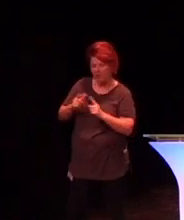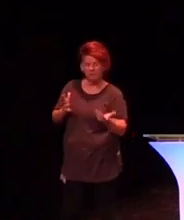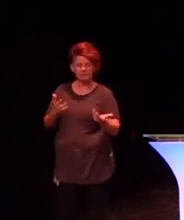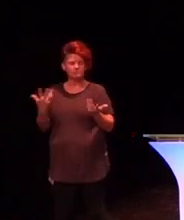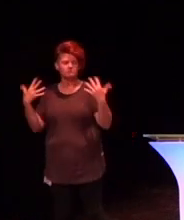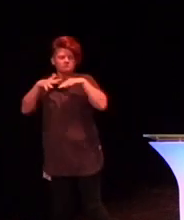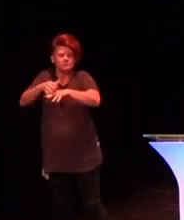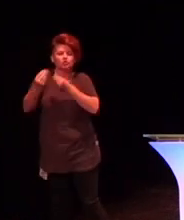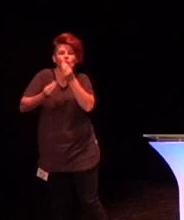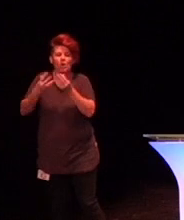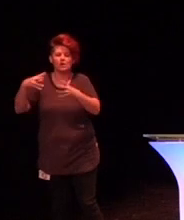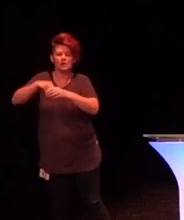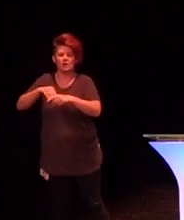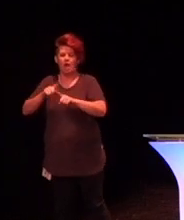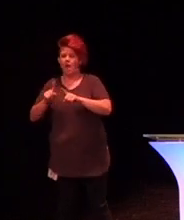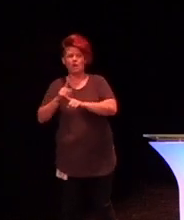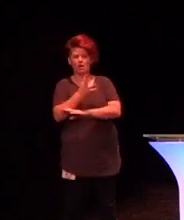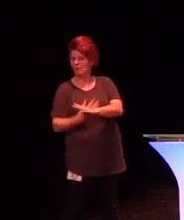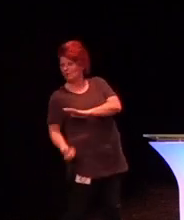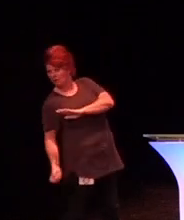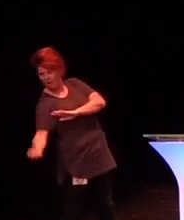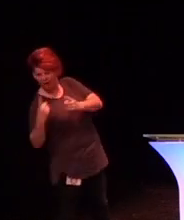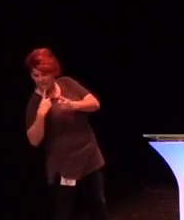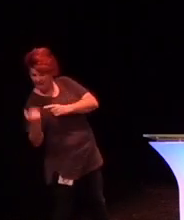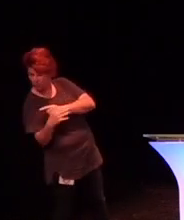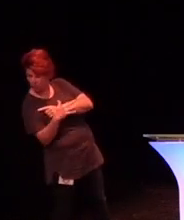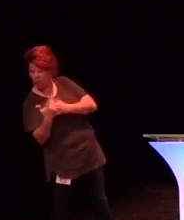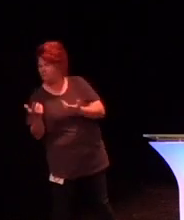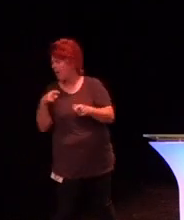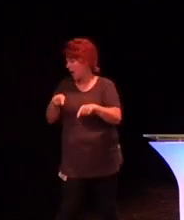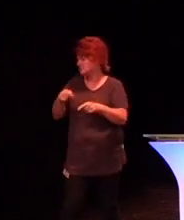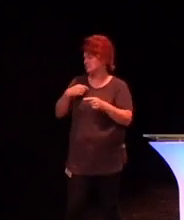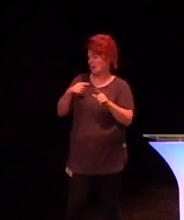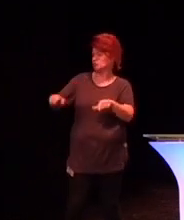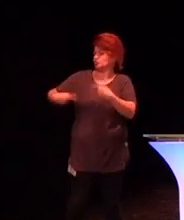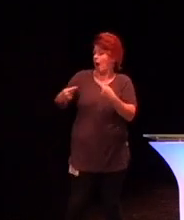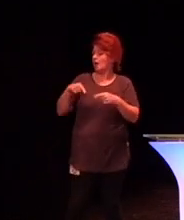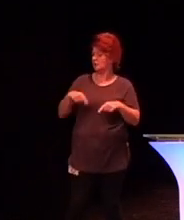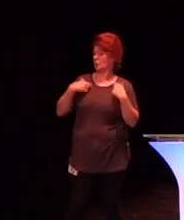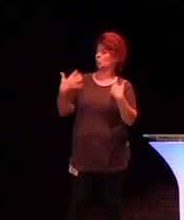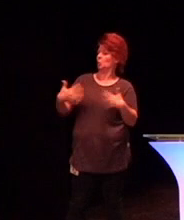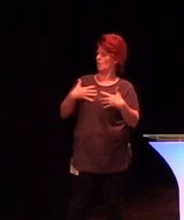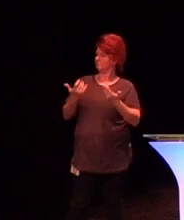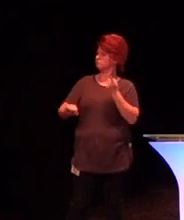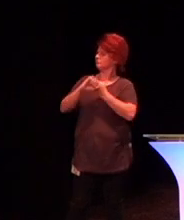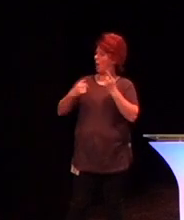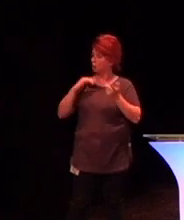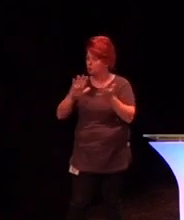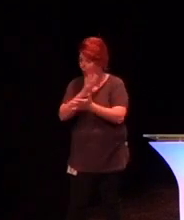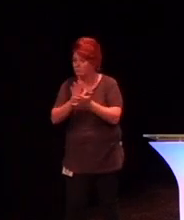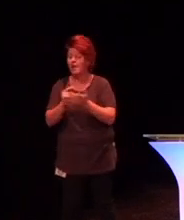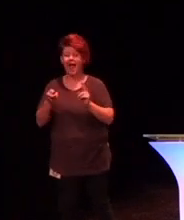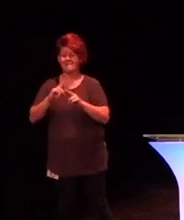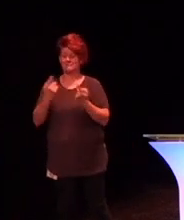approach as opposed to being a formal interpreter. So it was kind of integrating the language within that. you know, and it's kind of given the audience that additional